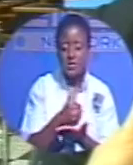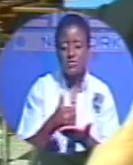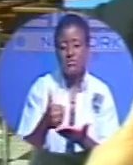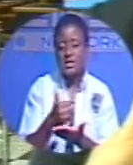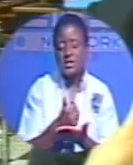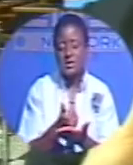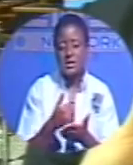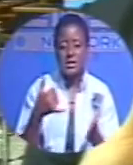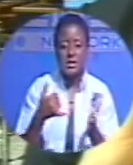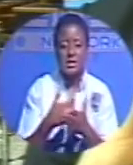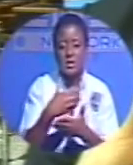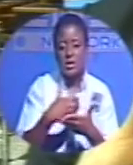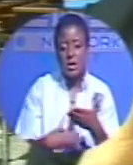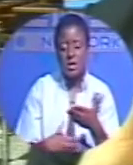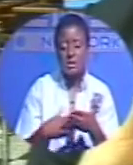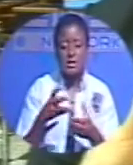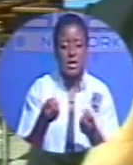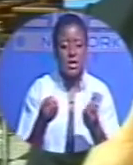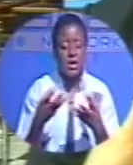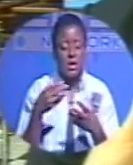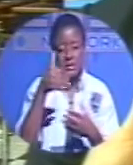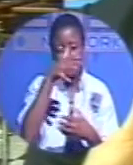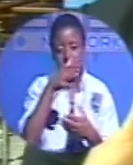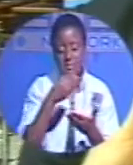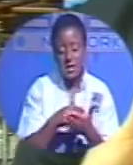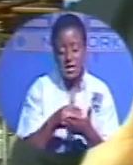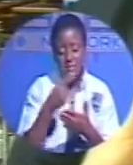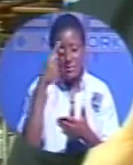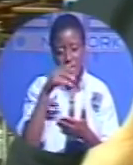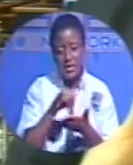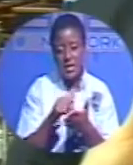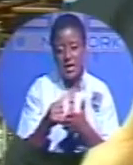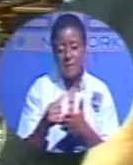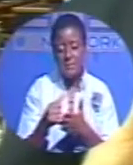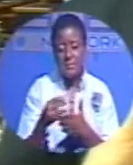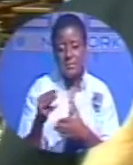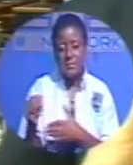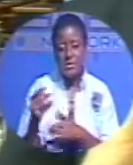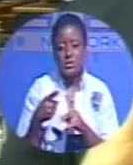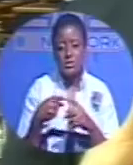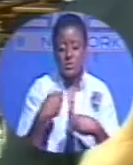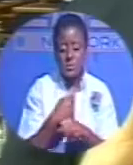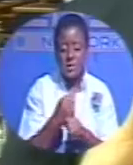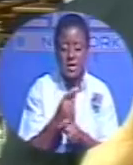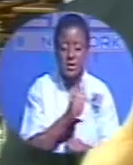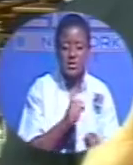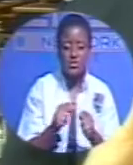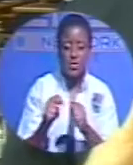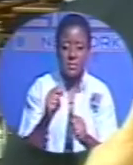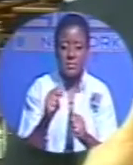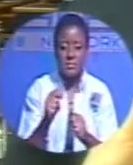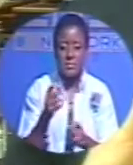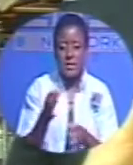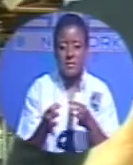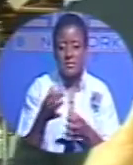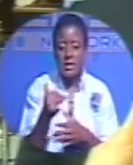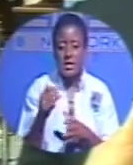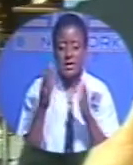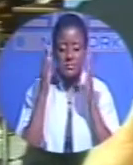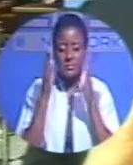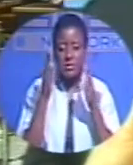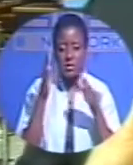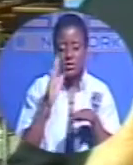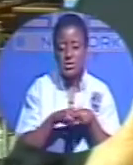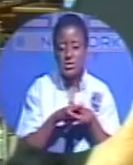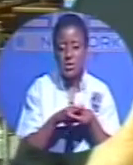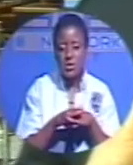those trips and, making sure that they have all the things that they needed. So as long as they can focus on running the races that they need to do, we felt a